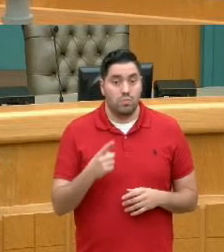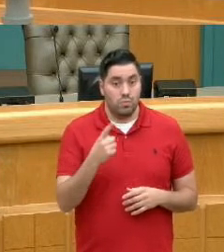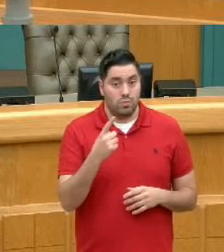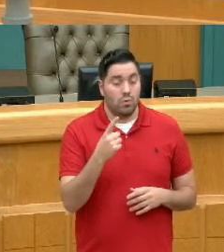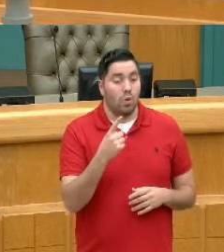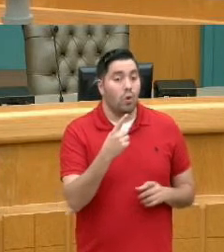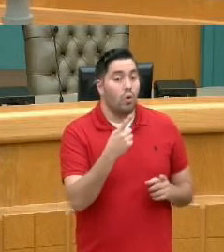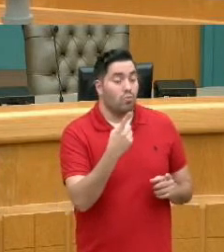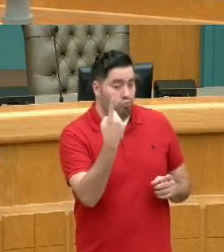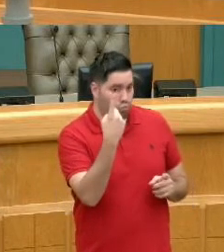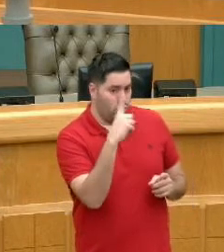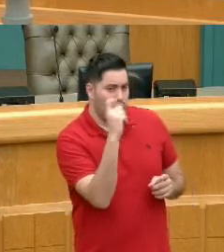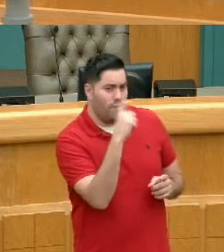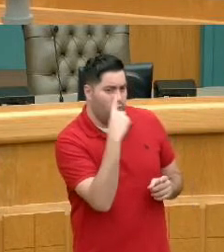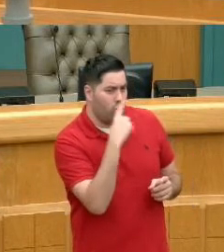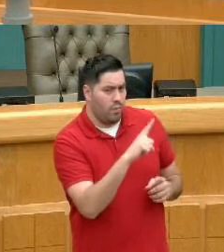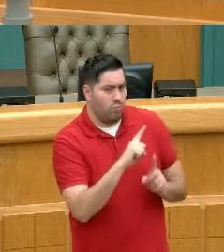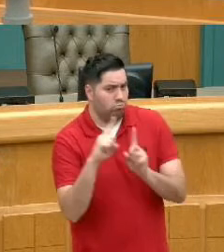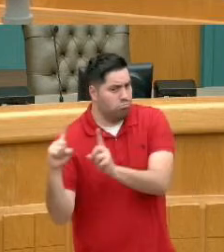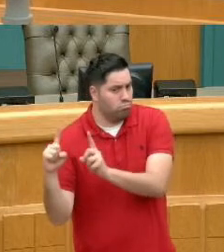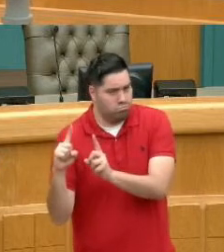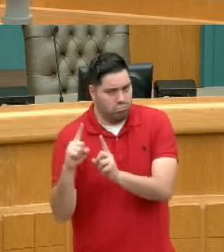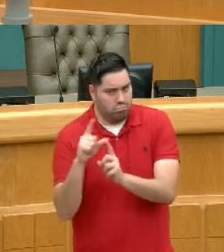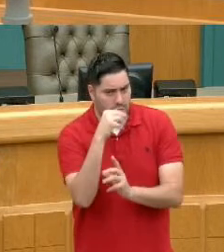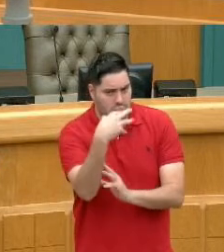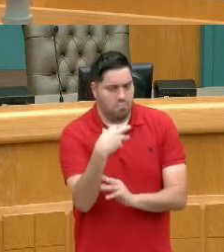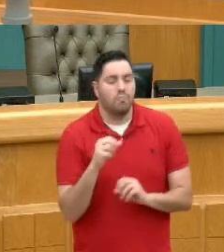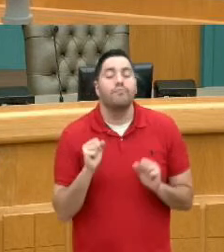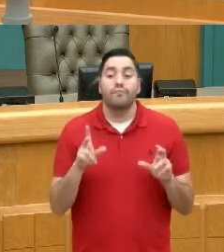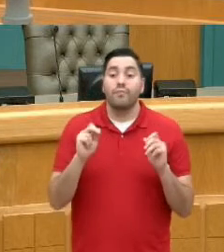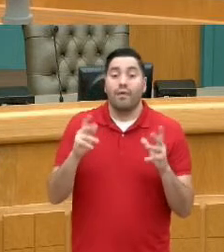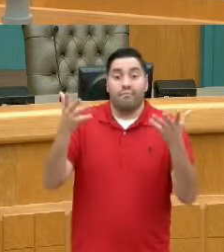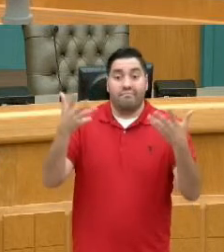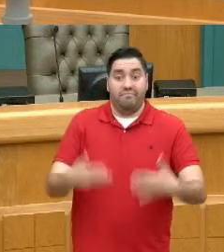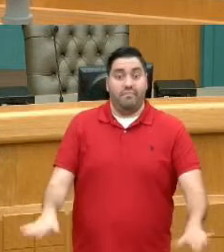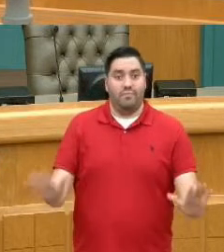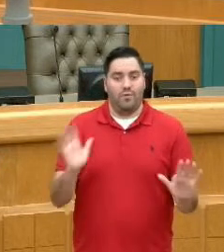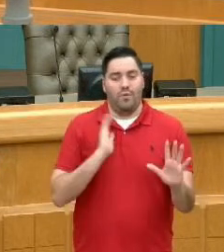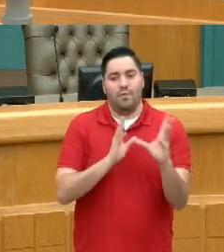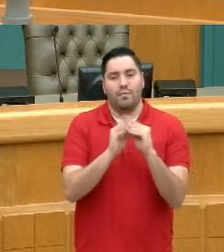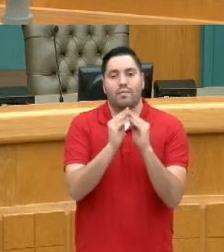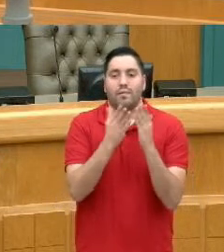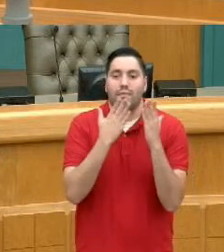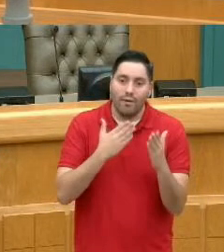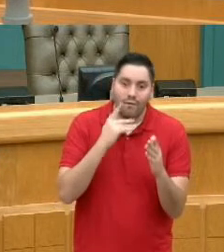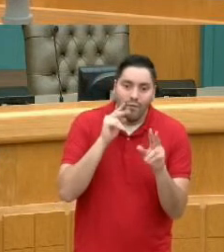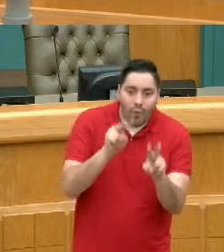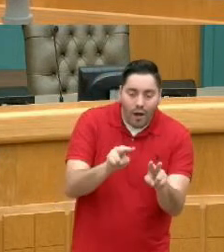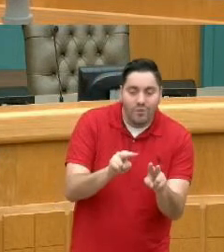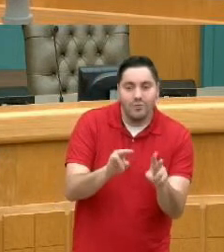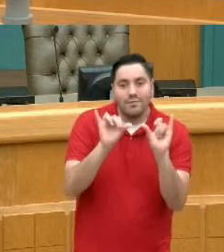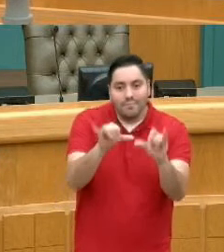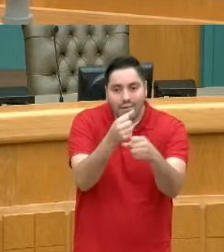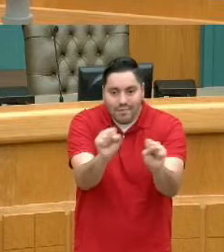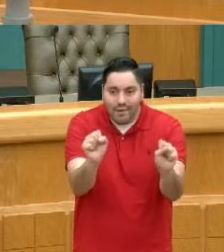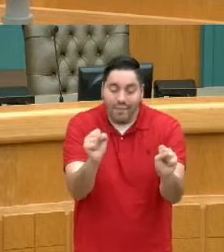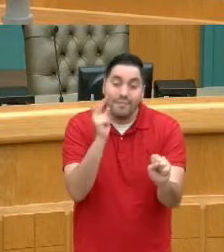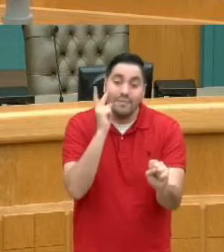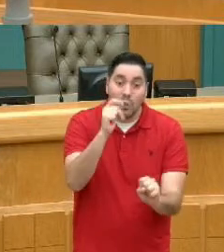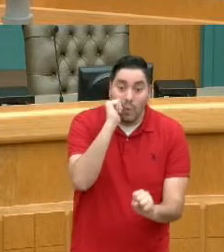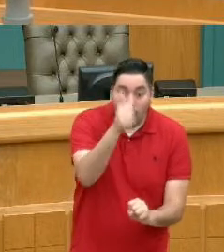Okay. Okay, great. Okay, well, that concludes our briefing today. Thank you, everybody, for watching, and stay safe. We'll see you tomorrow.